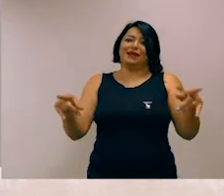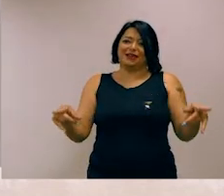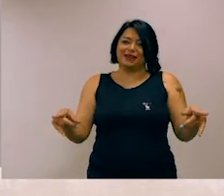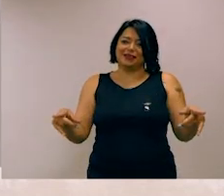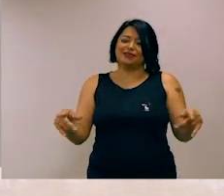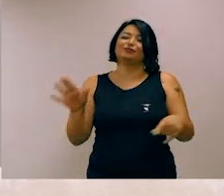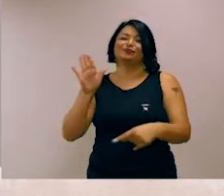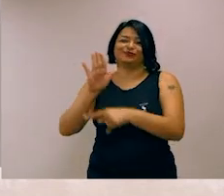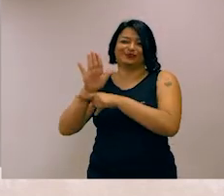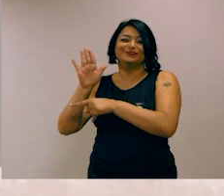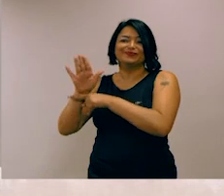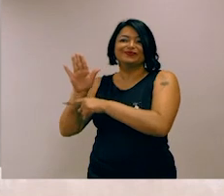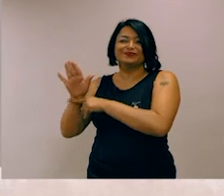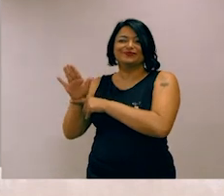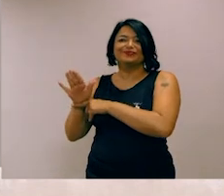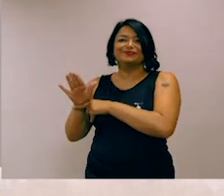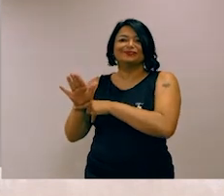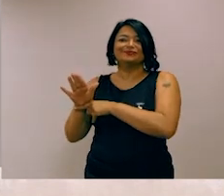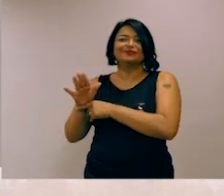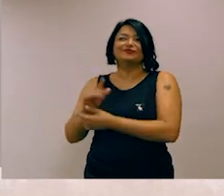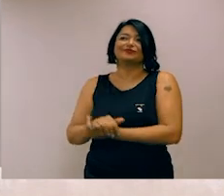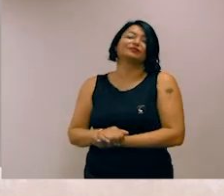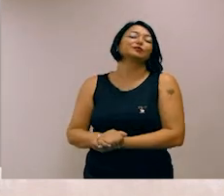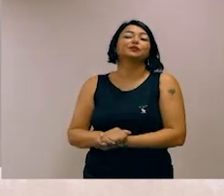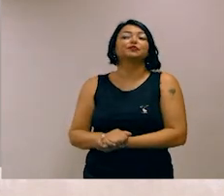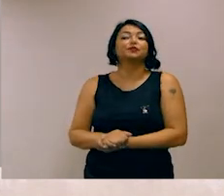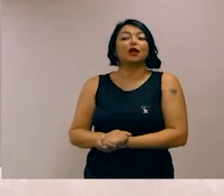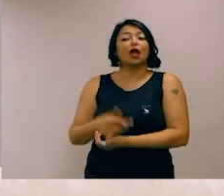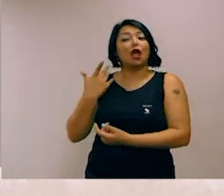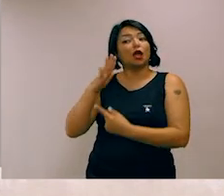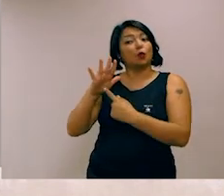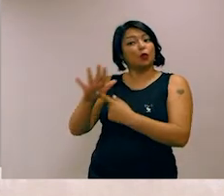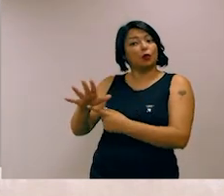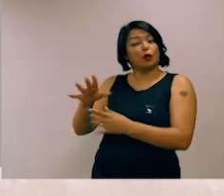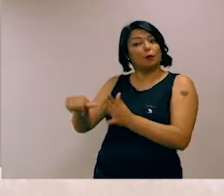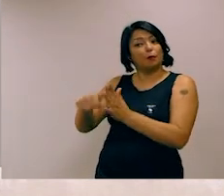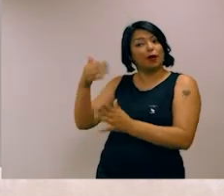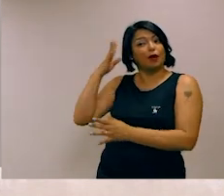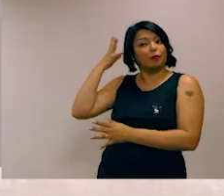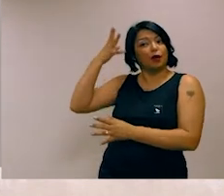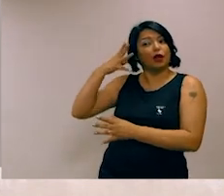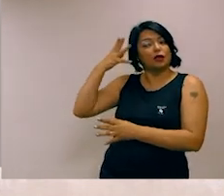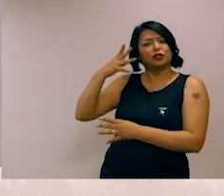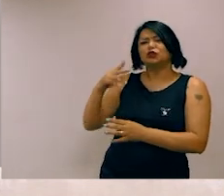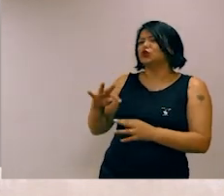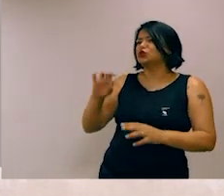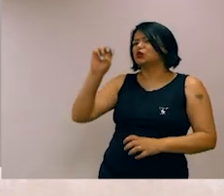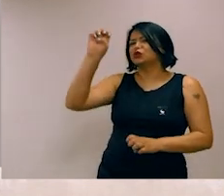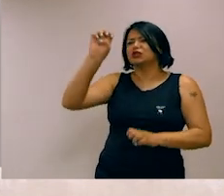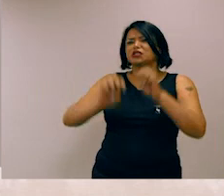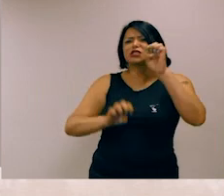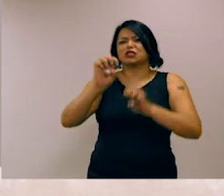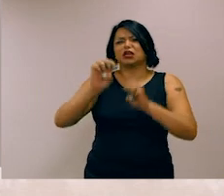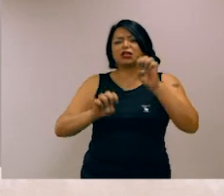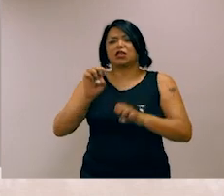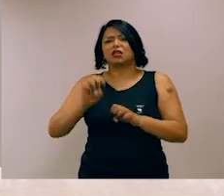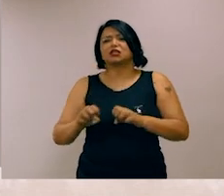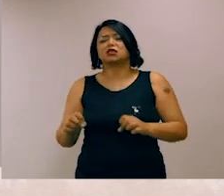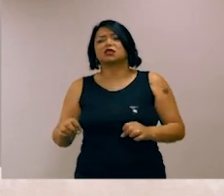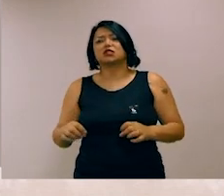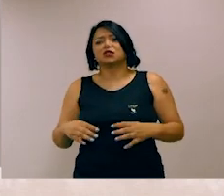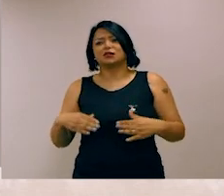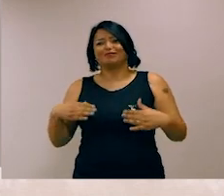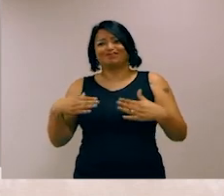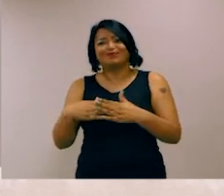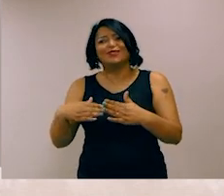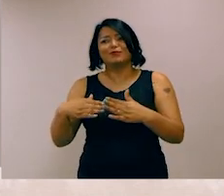I really enjoyed the presentation that was given before, showing that all of the strategies are limited when it